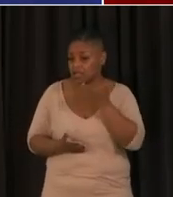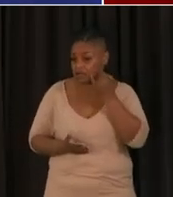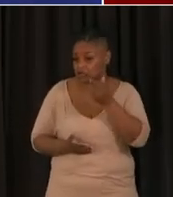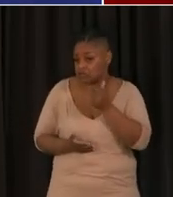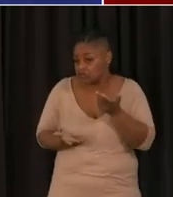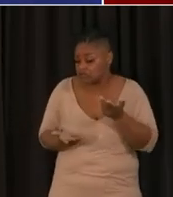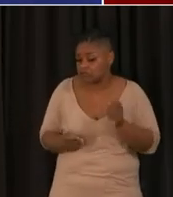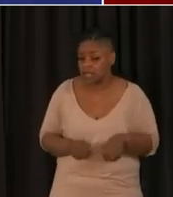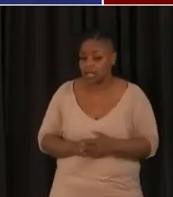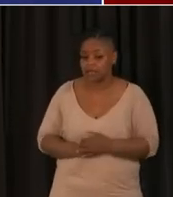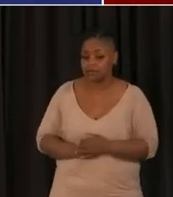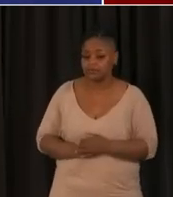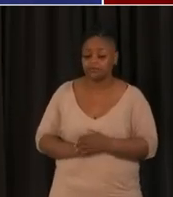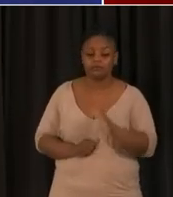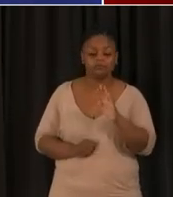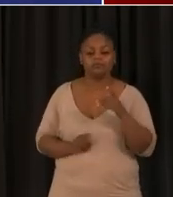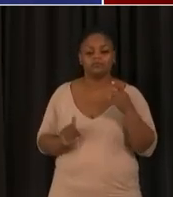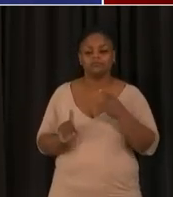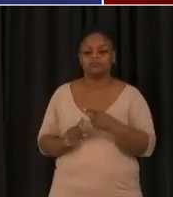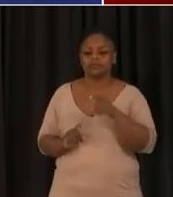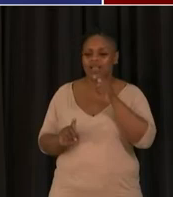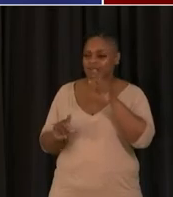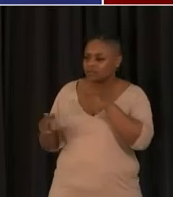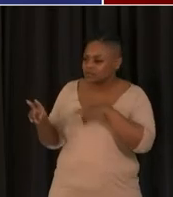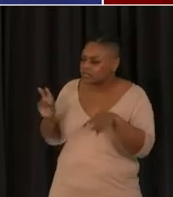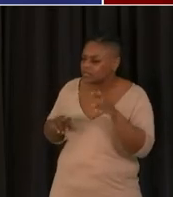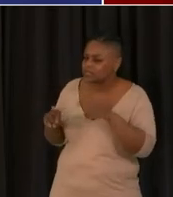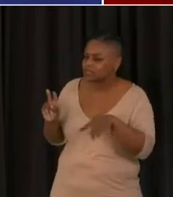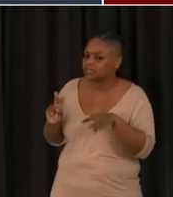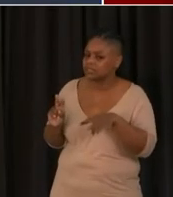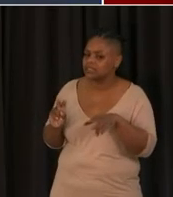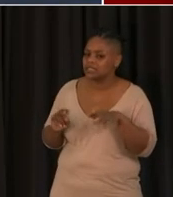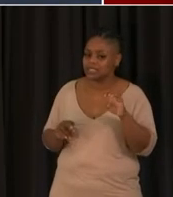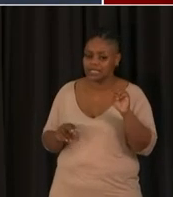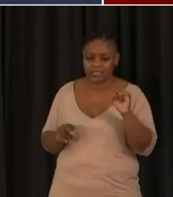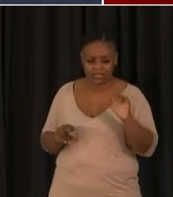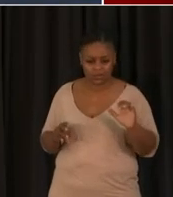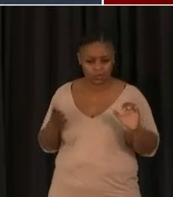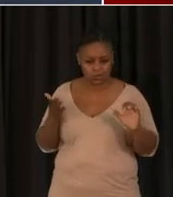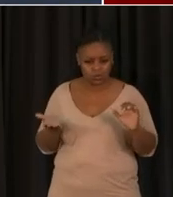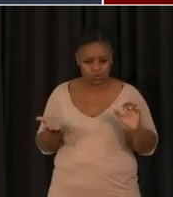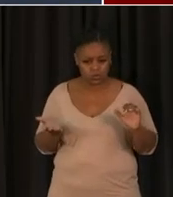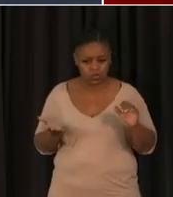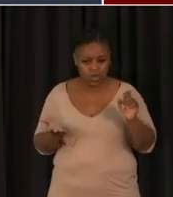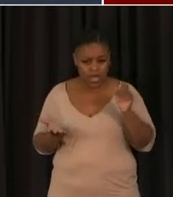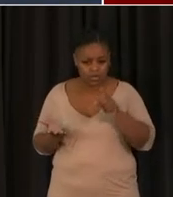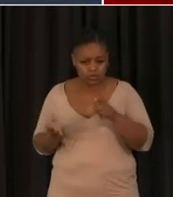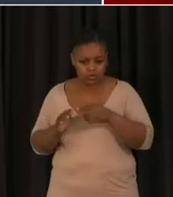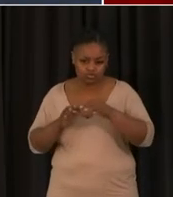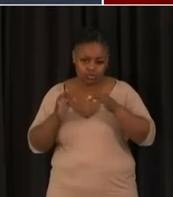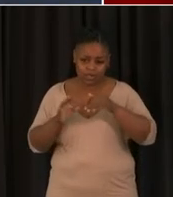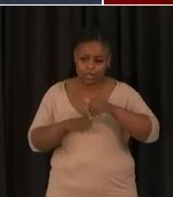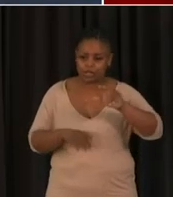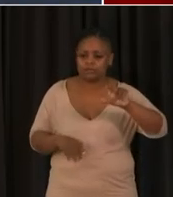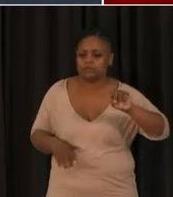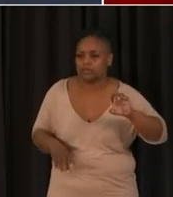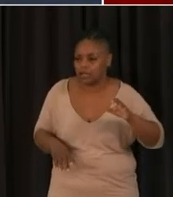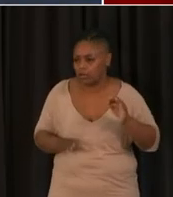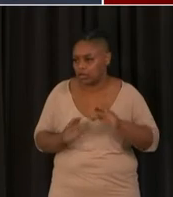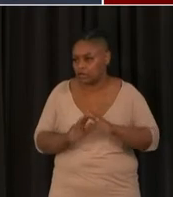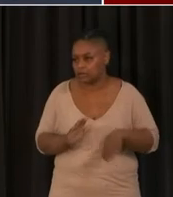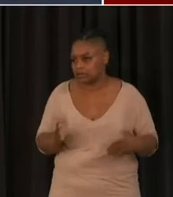or Michelle, can you tell us a little bit more about the opportunity accounts and how residents should think about getting involved